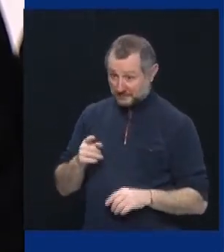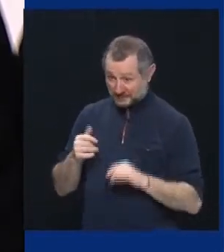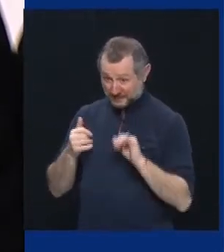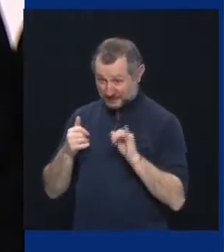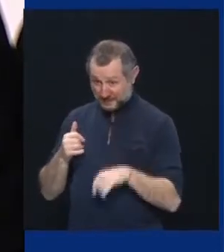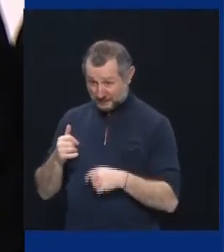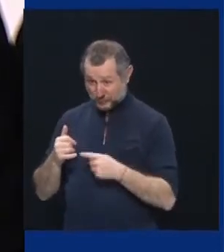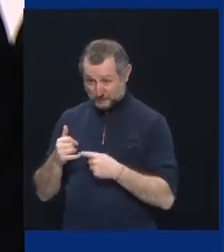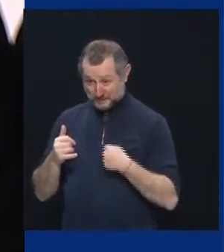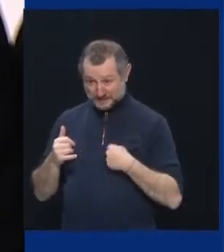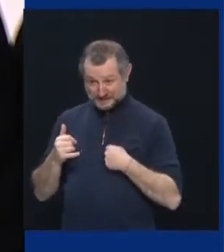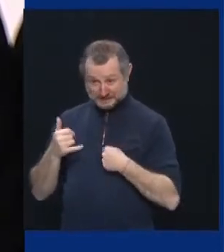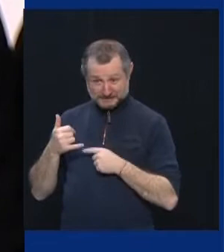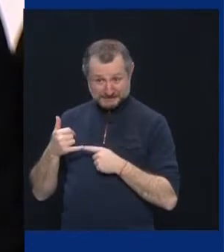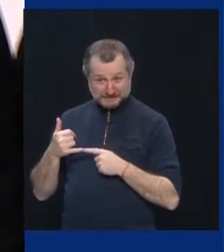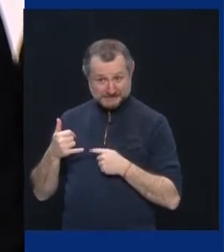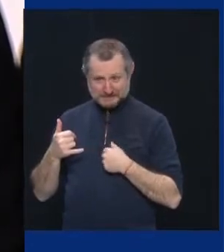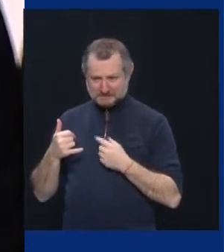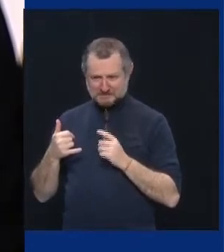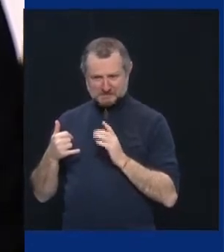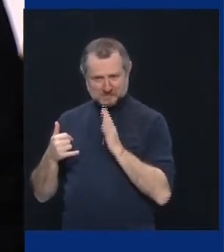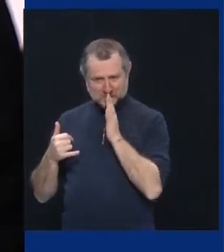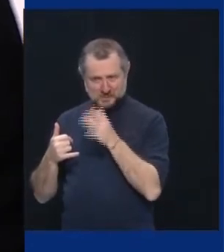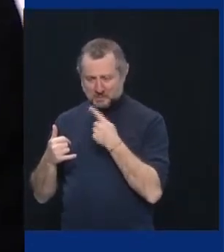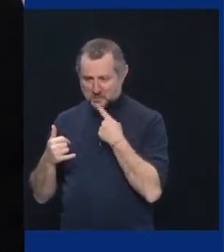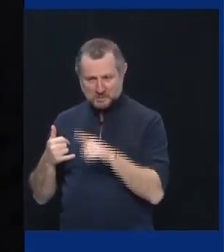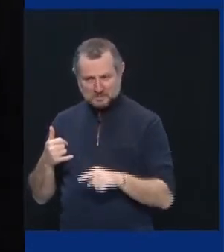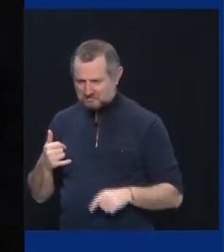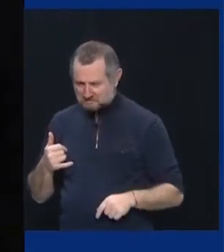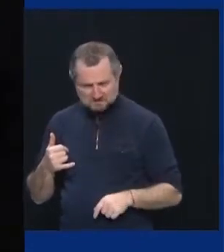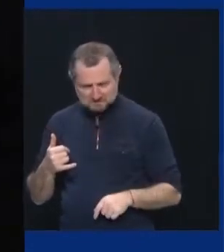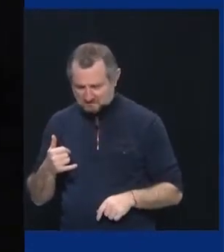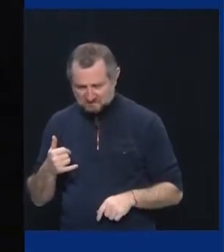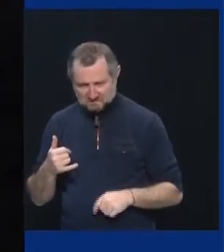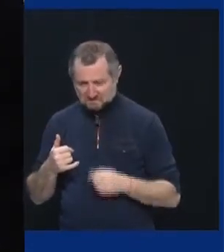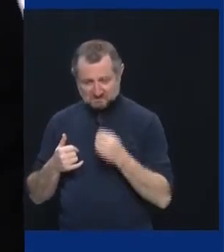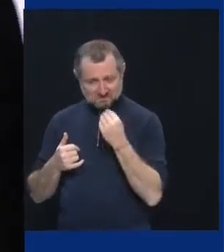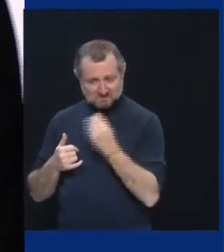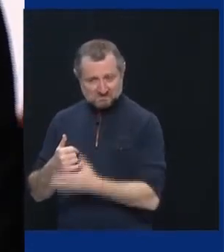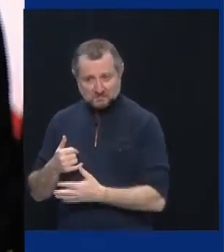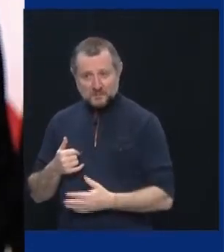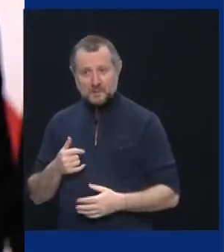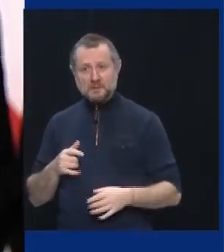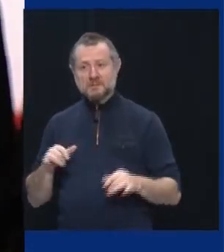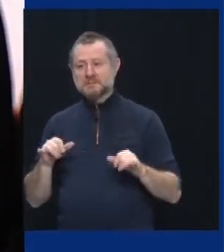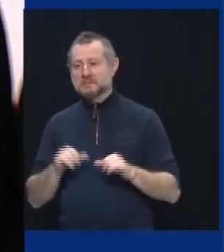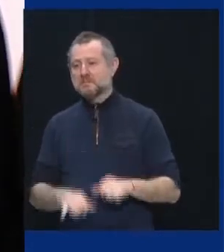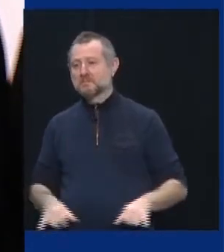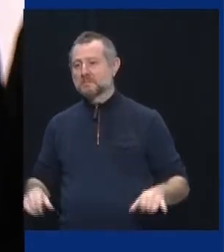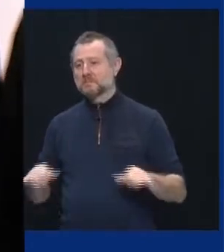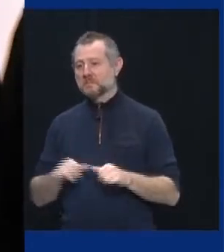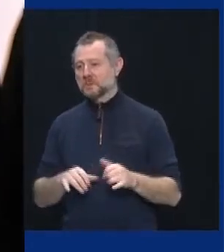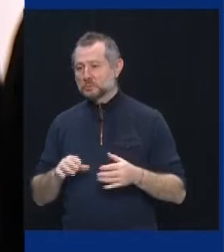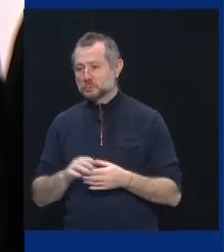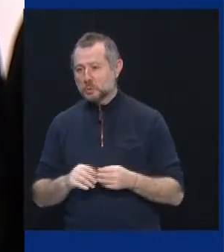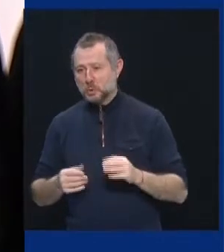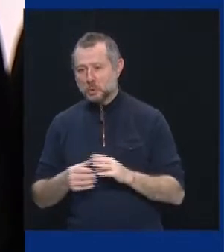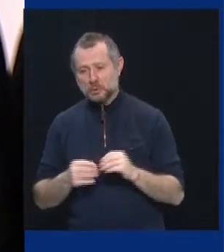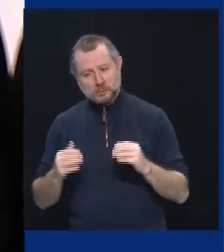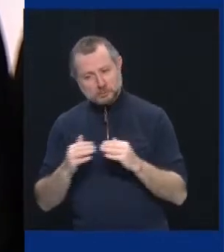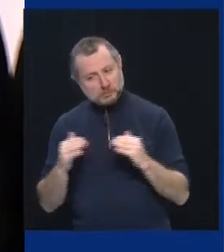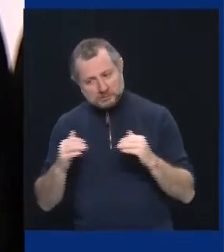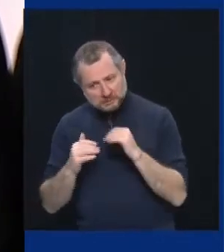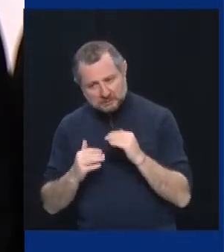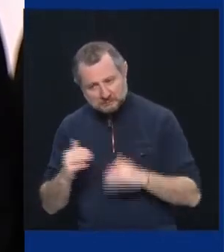it, and it isn't going to work, and it just buys into the same old inequitable plan. I